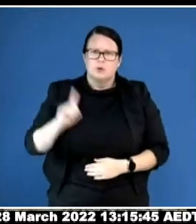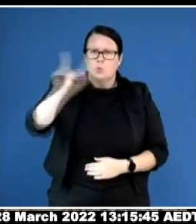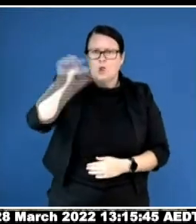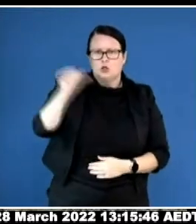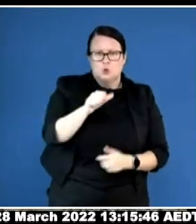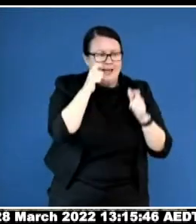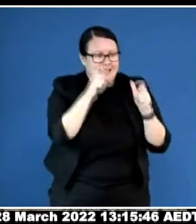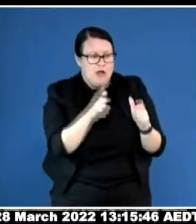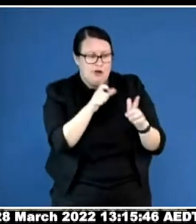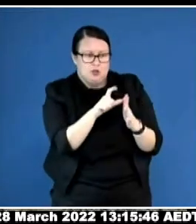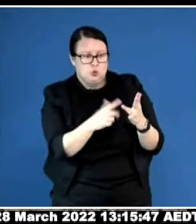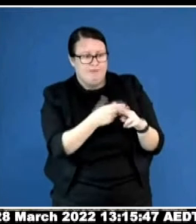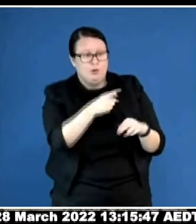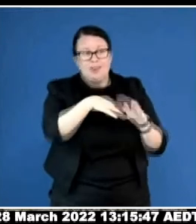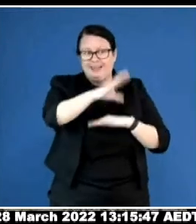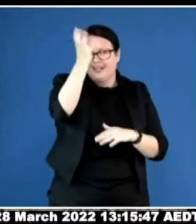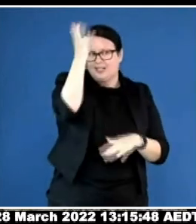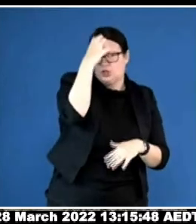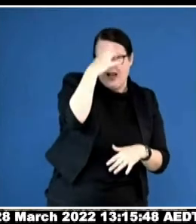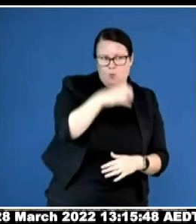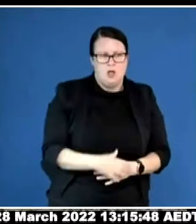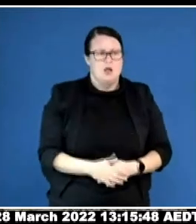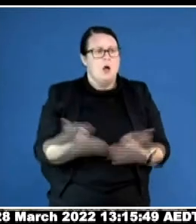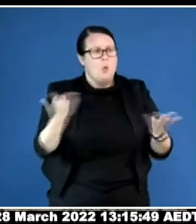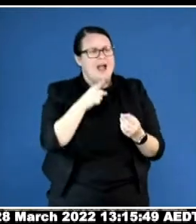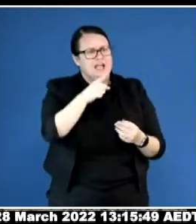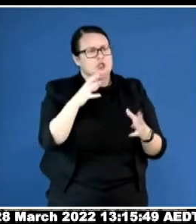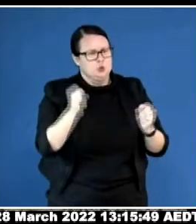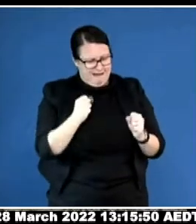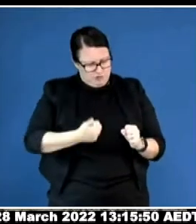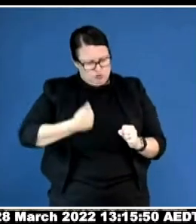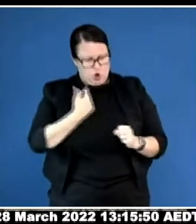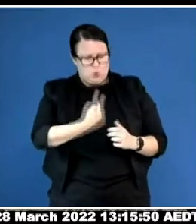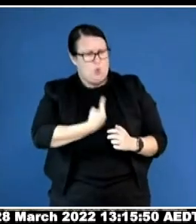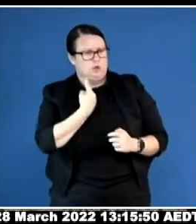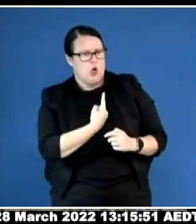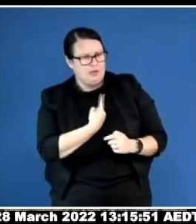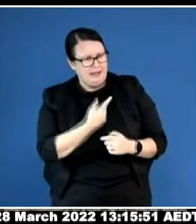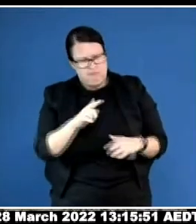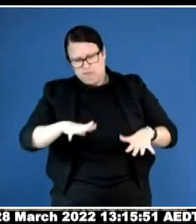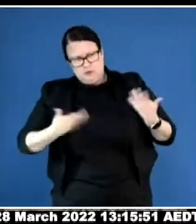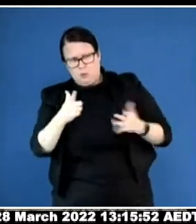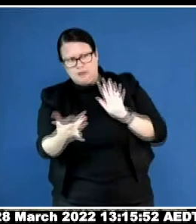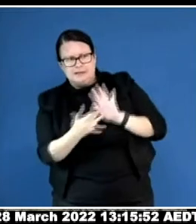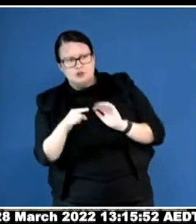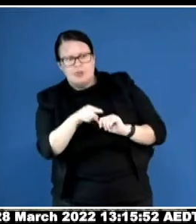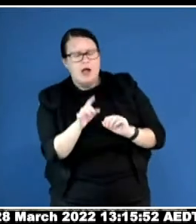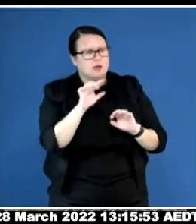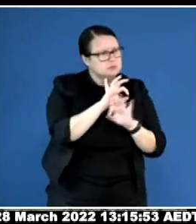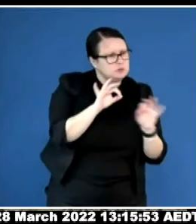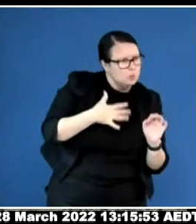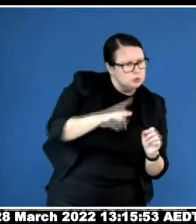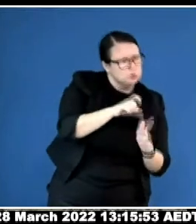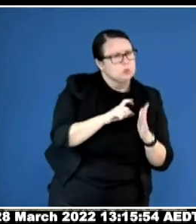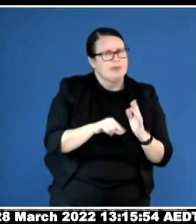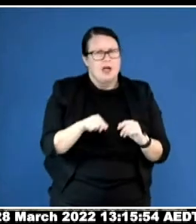doing for you in a shower? Where do you have body autonomy? We're not given this education. Where we have people making